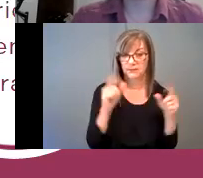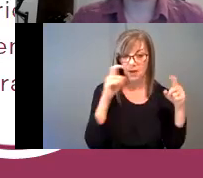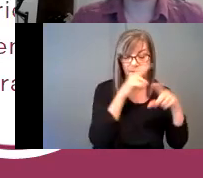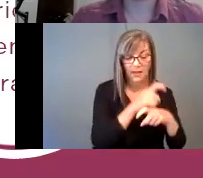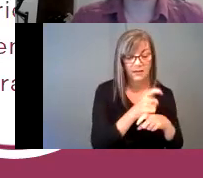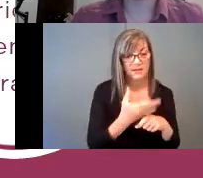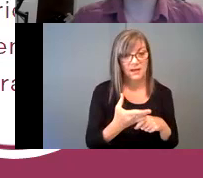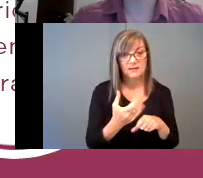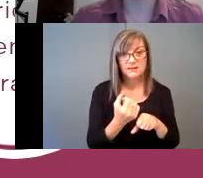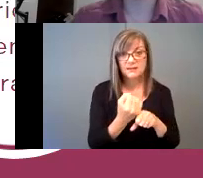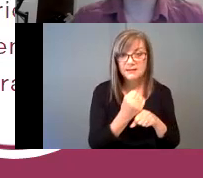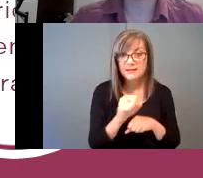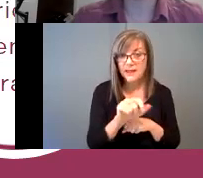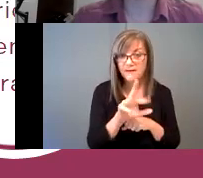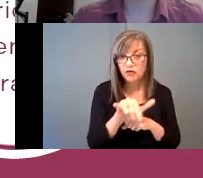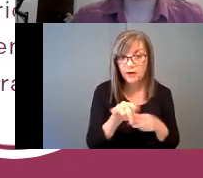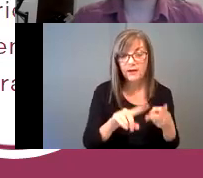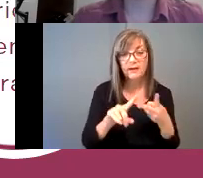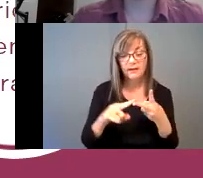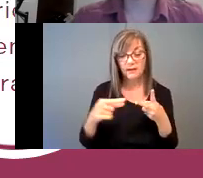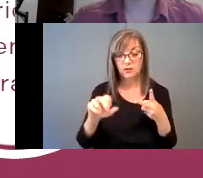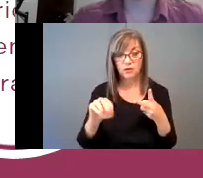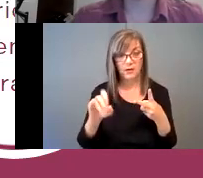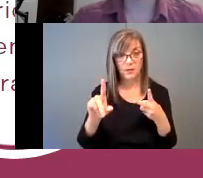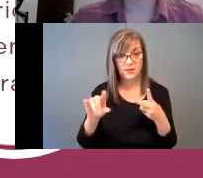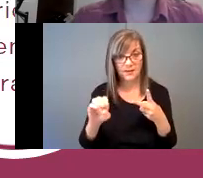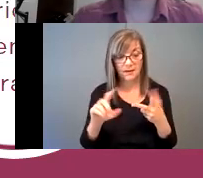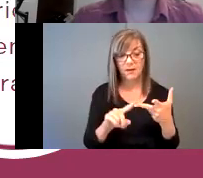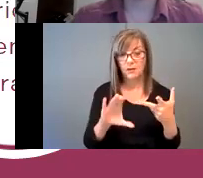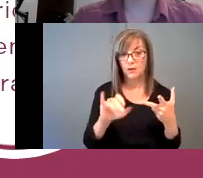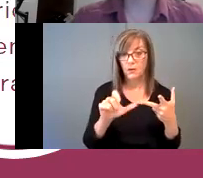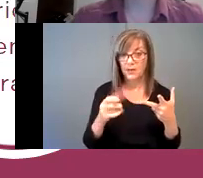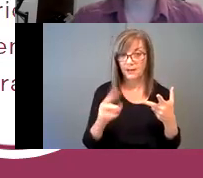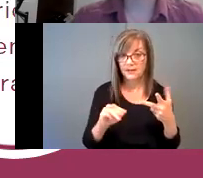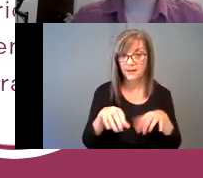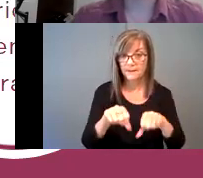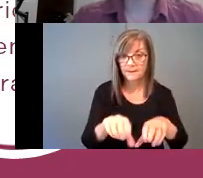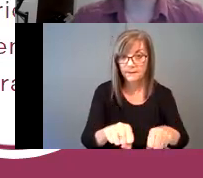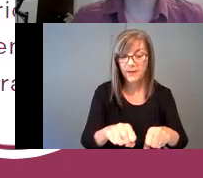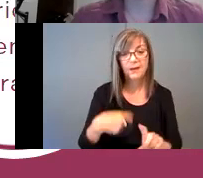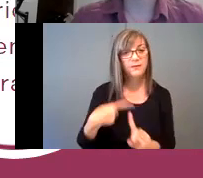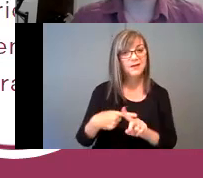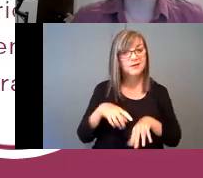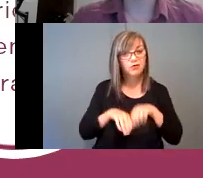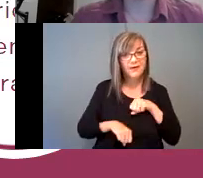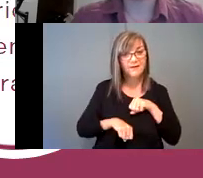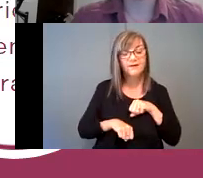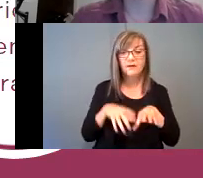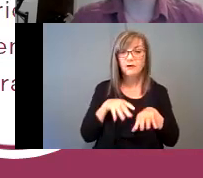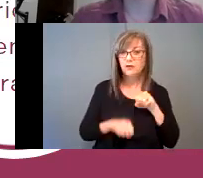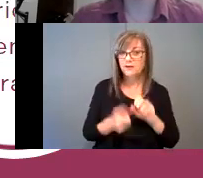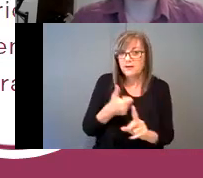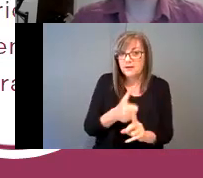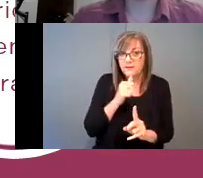slavery, genocide, colonialism. And then we also have grief. And acknowledging that grief is not just